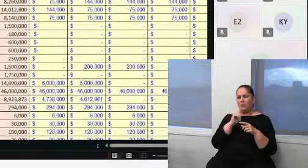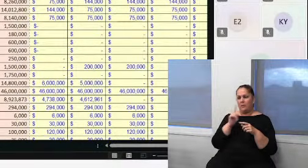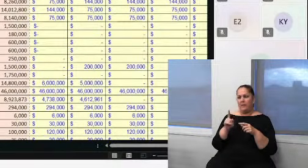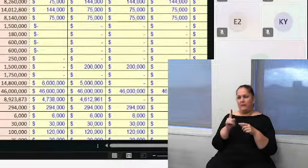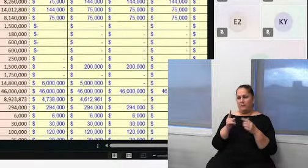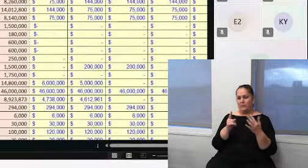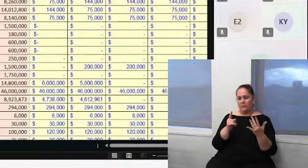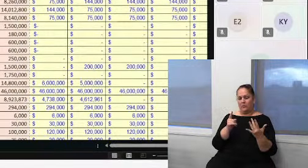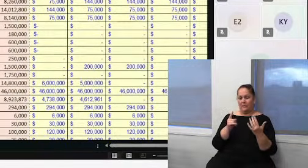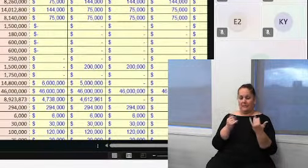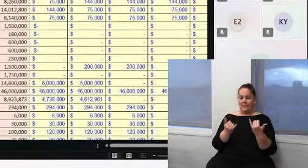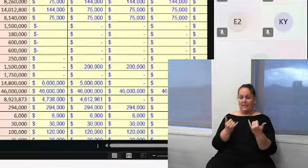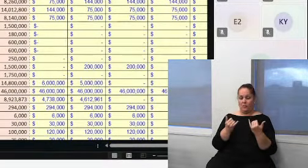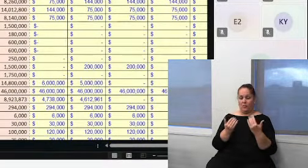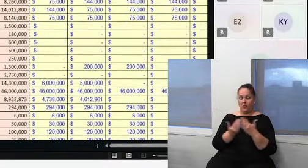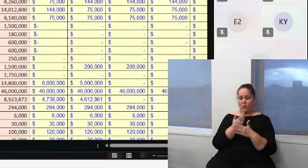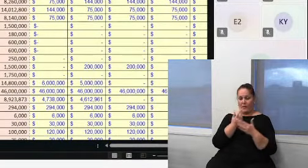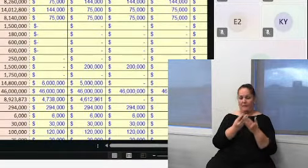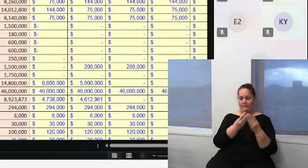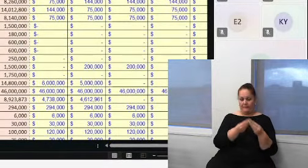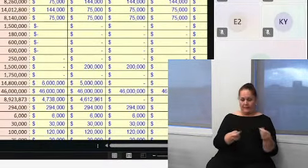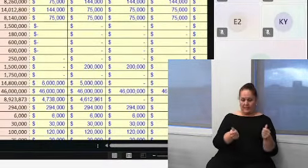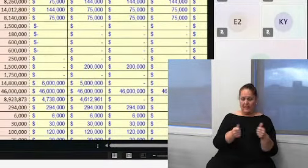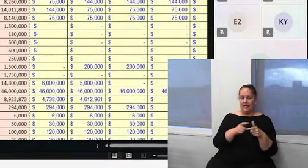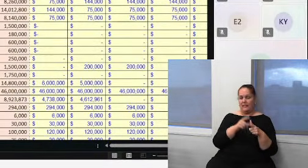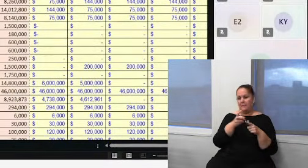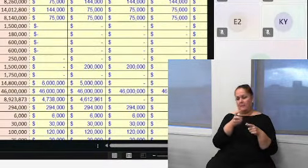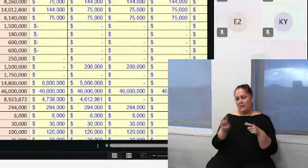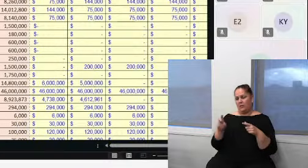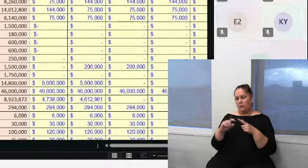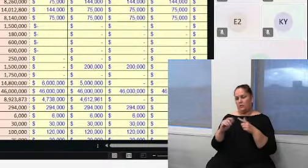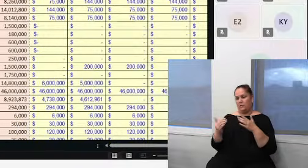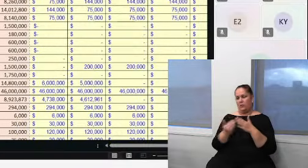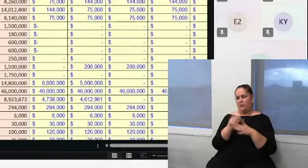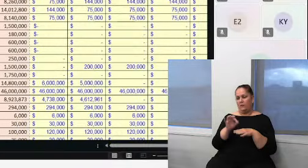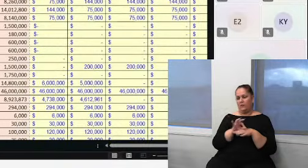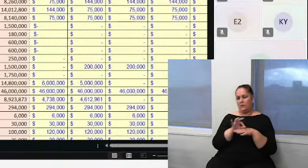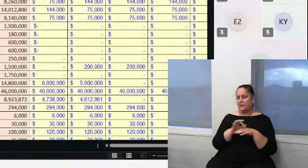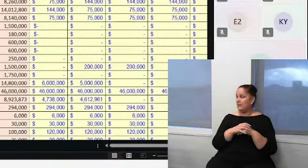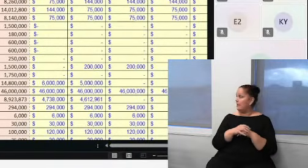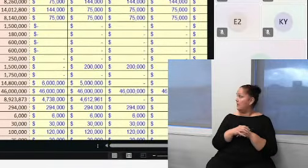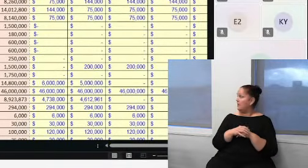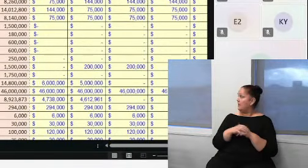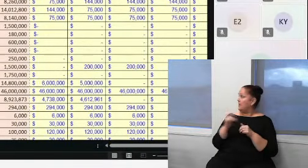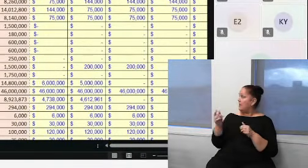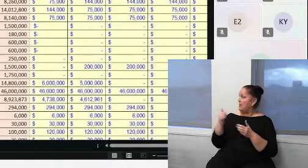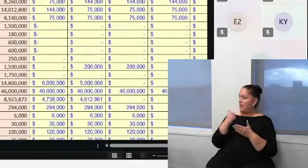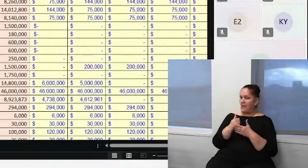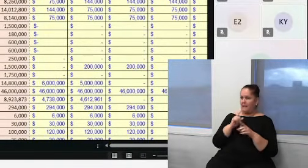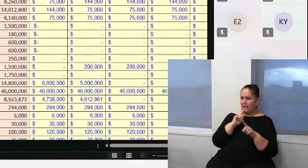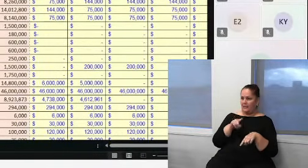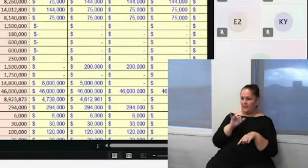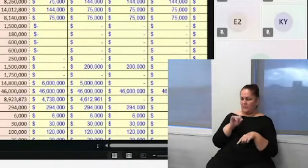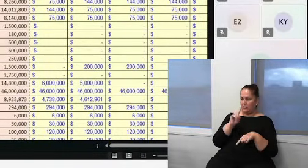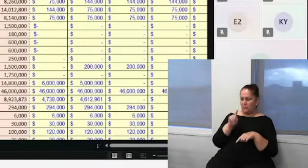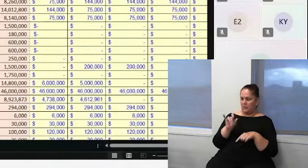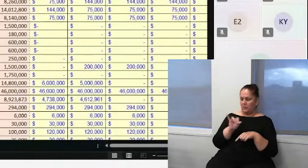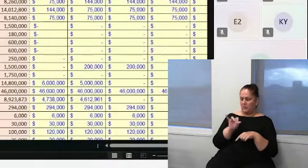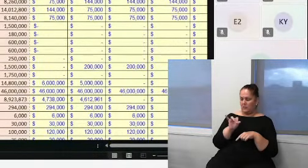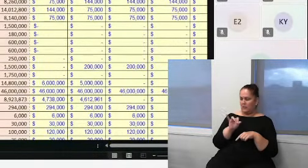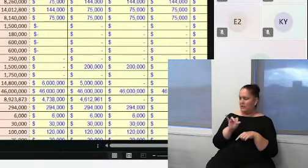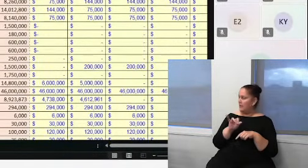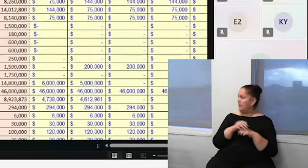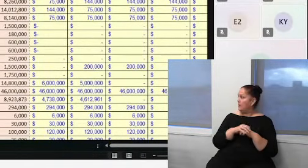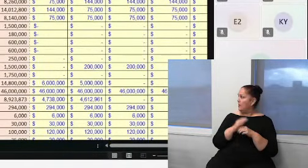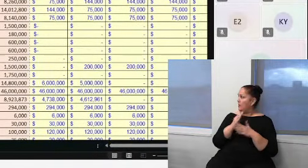But we have to sunset the existing OMS platform and migrate to the new functionality. I'll help answer